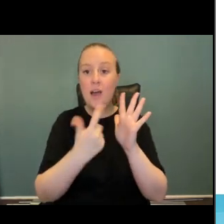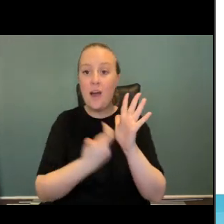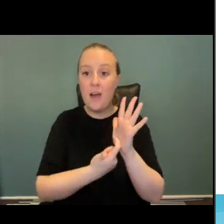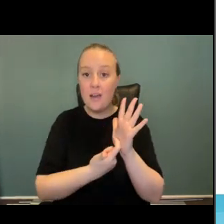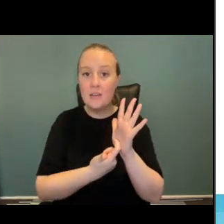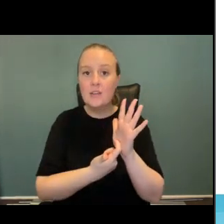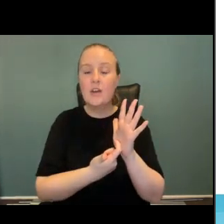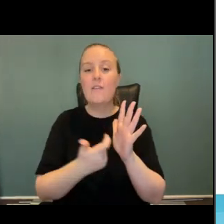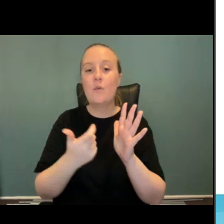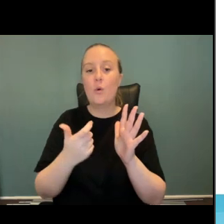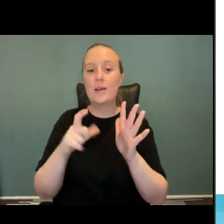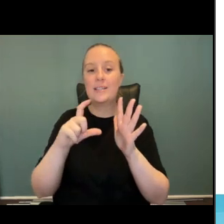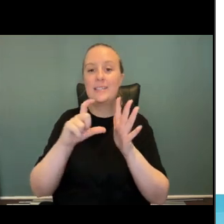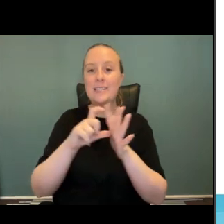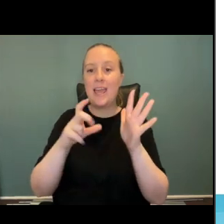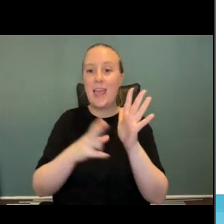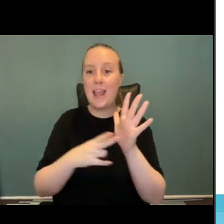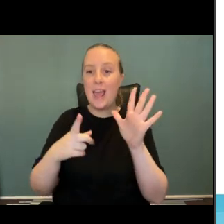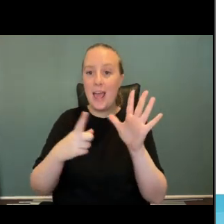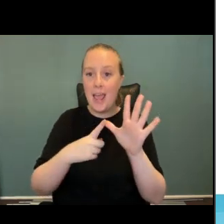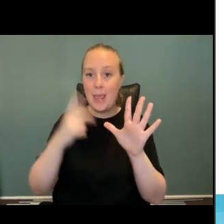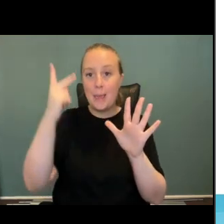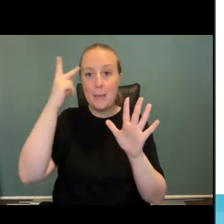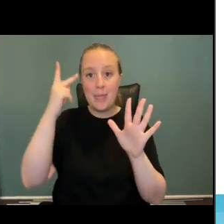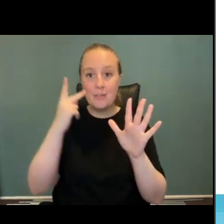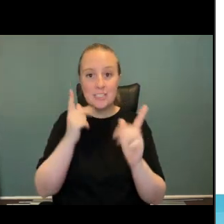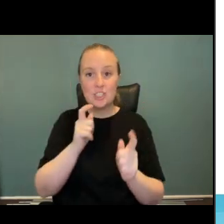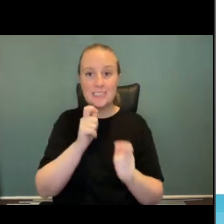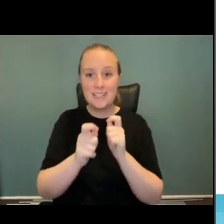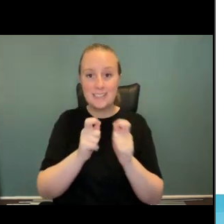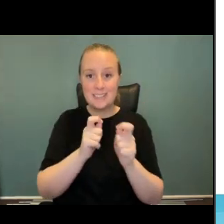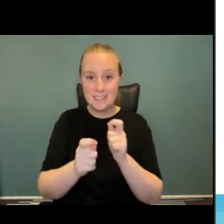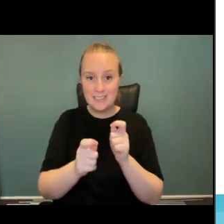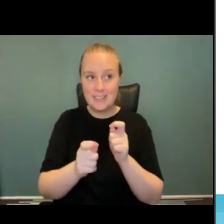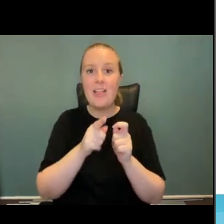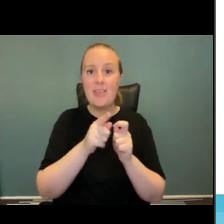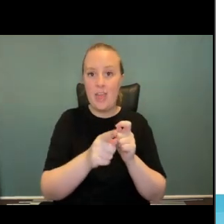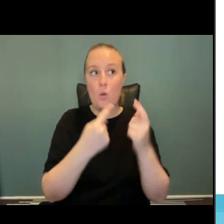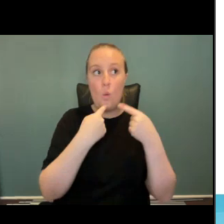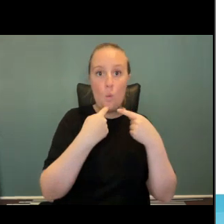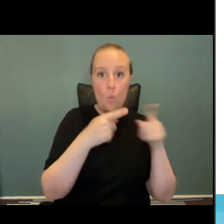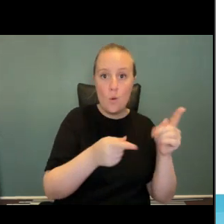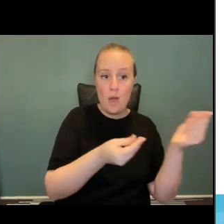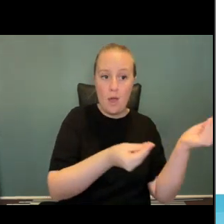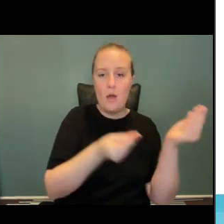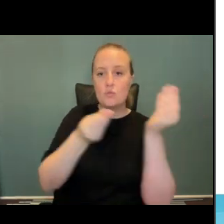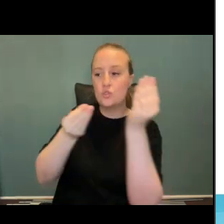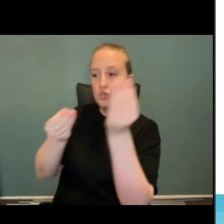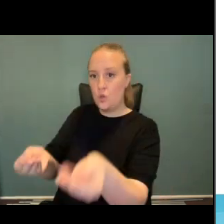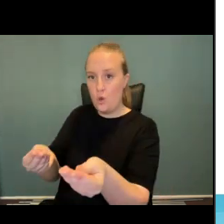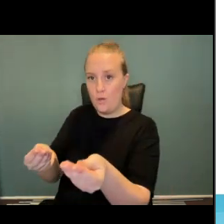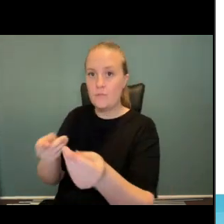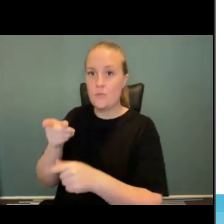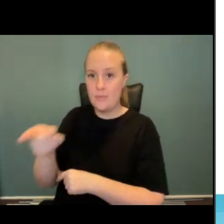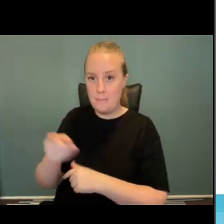That's then served on them, whether they appear in court or not appear in court. Again, a lot of them choose not to